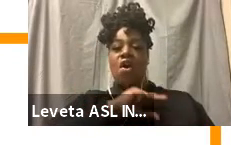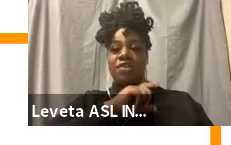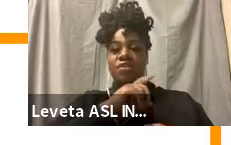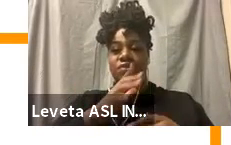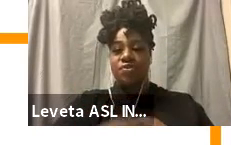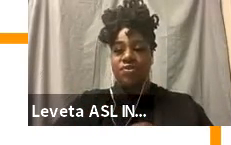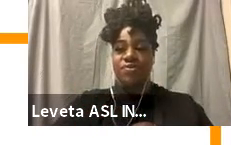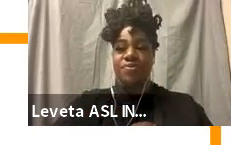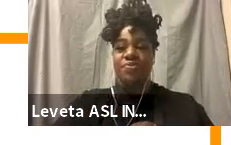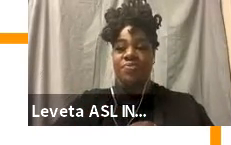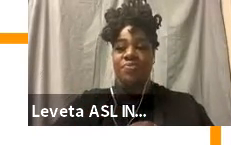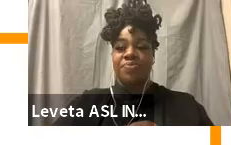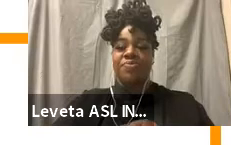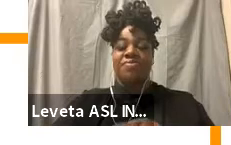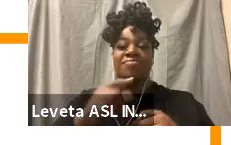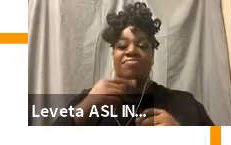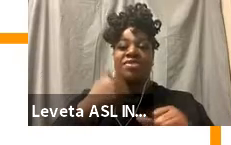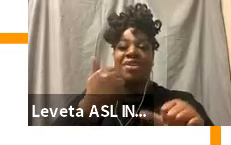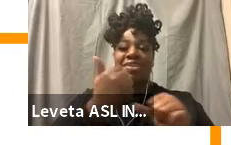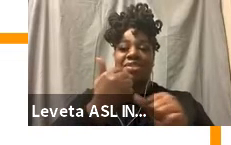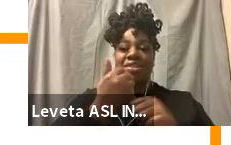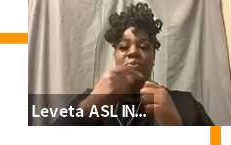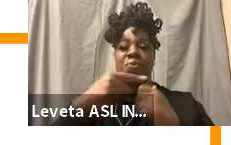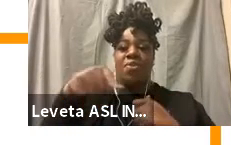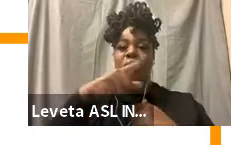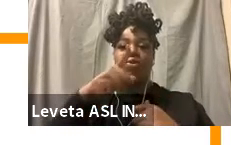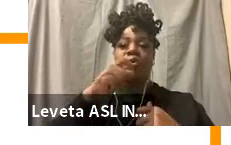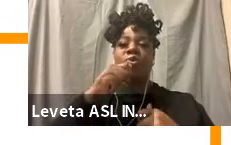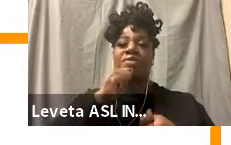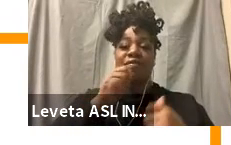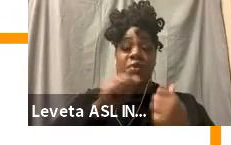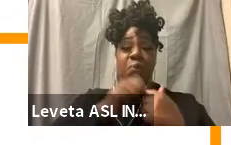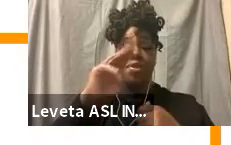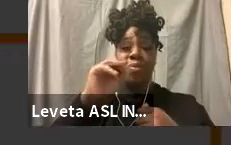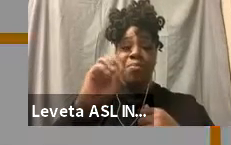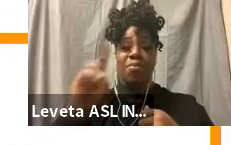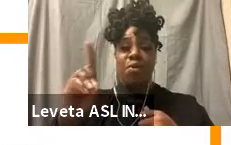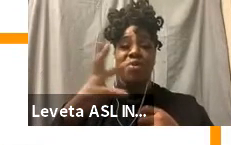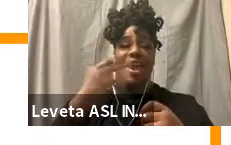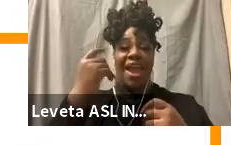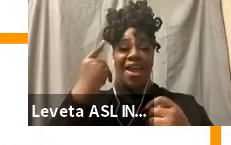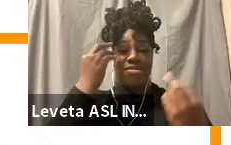disorders. Welcome, Dr. Corporal Junius.